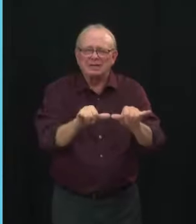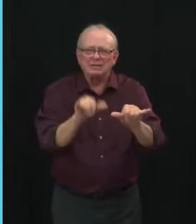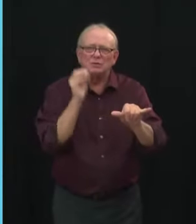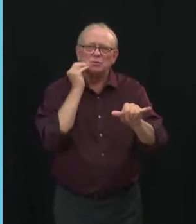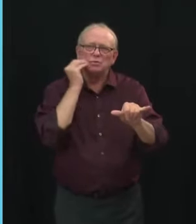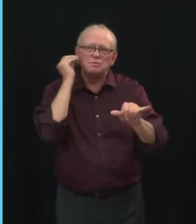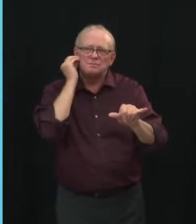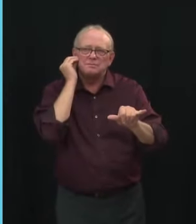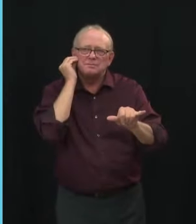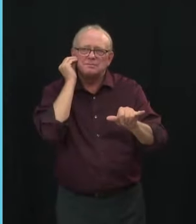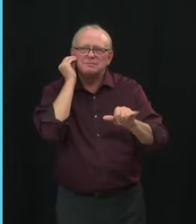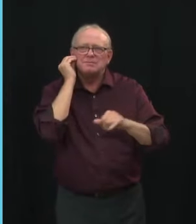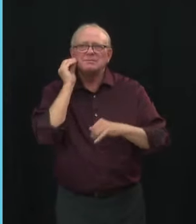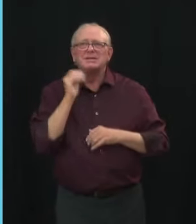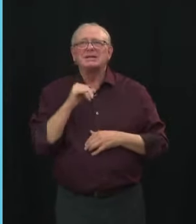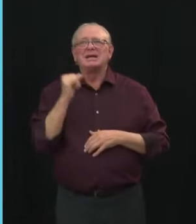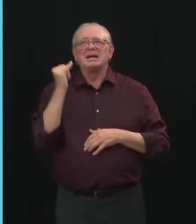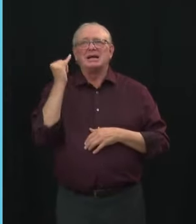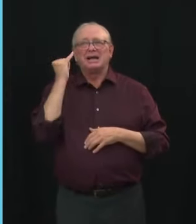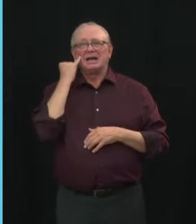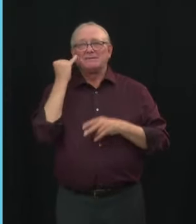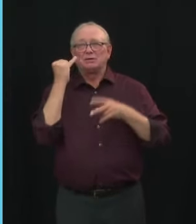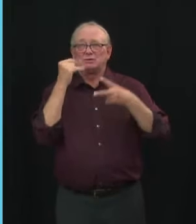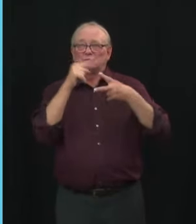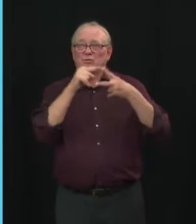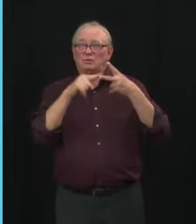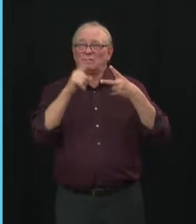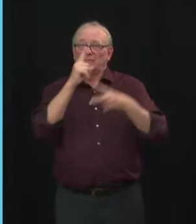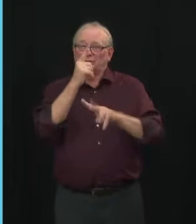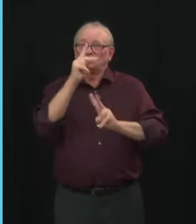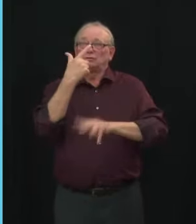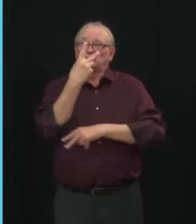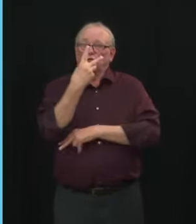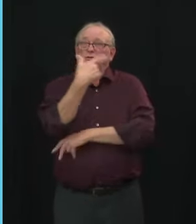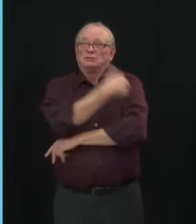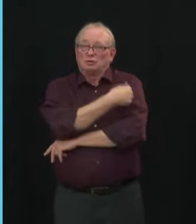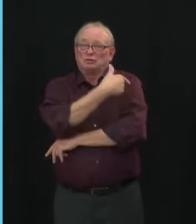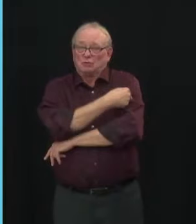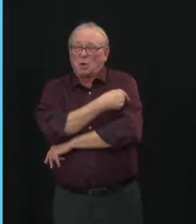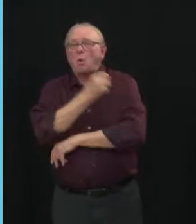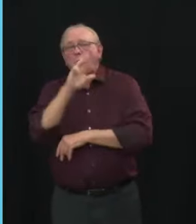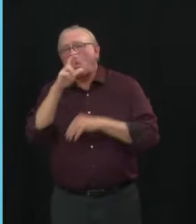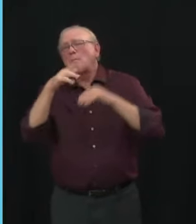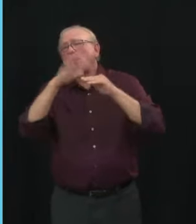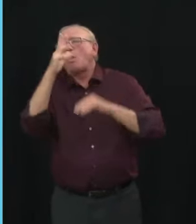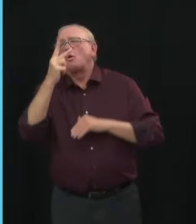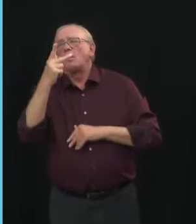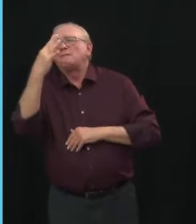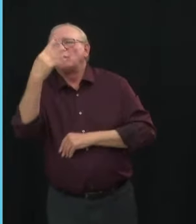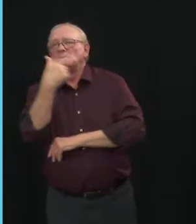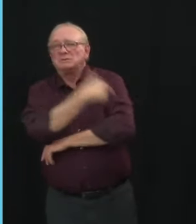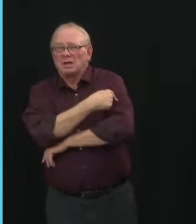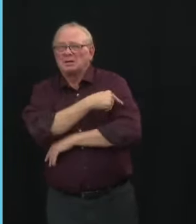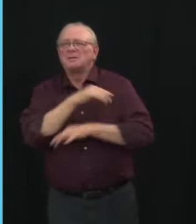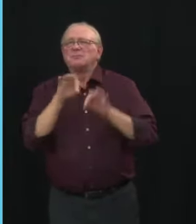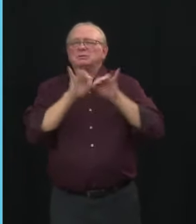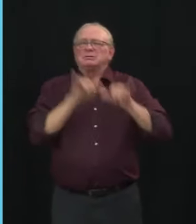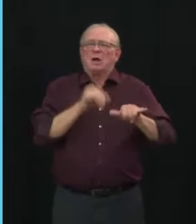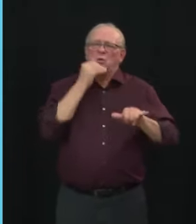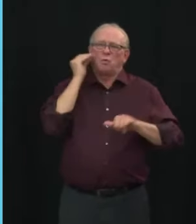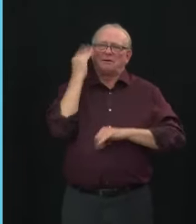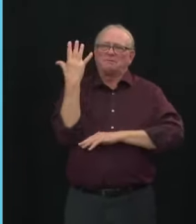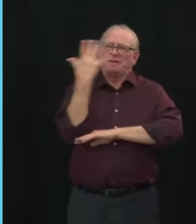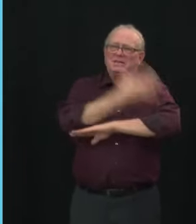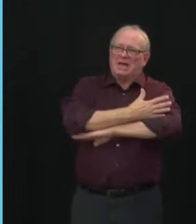a minimum of 5 days or until symptoms resolve, whichever is longer. For those with 1 or no doses